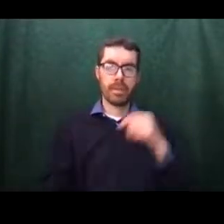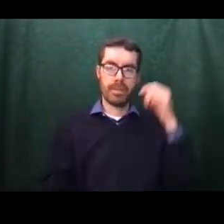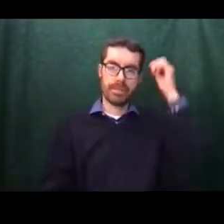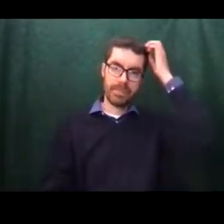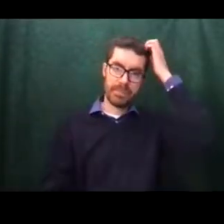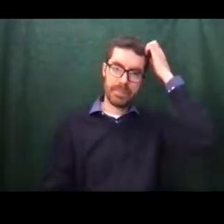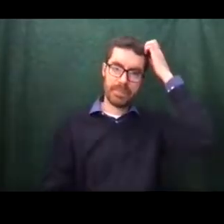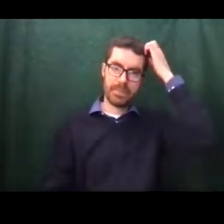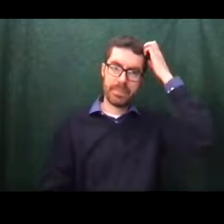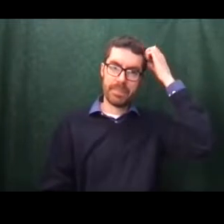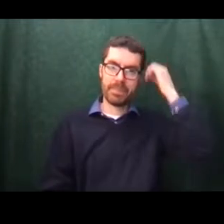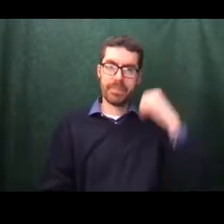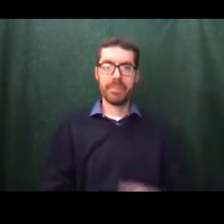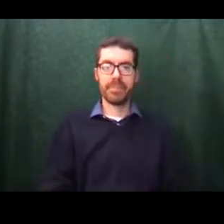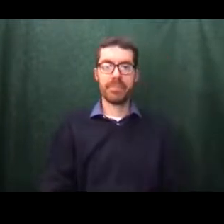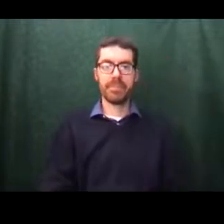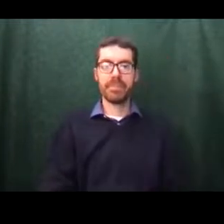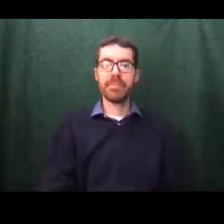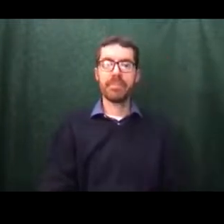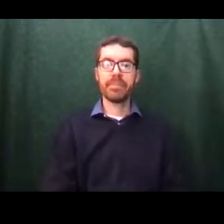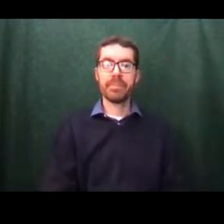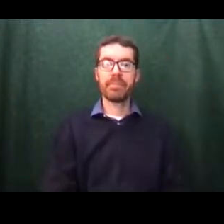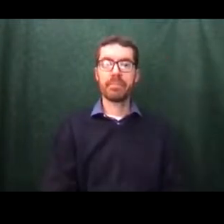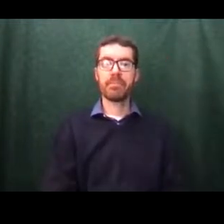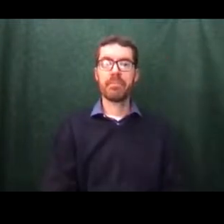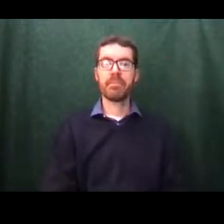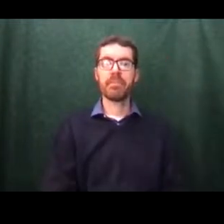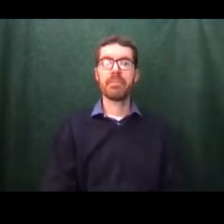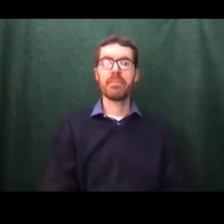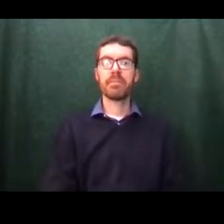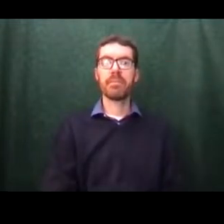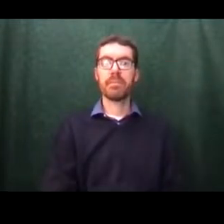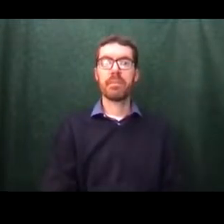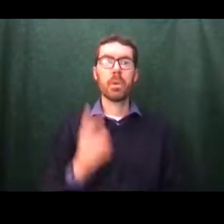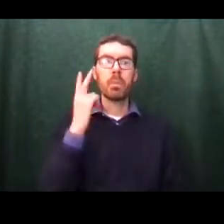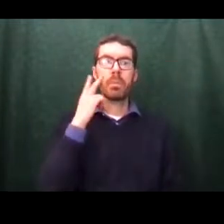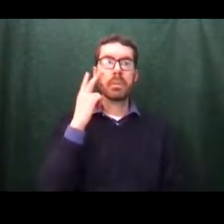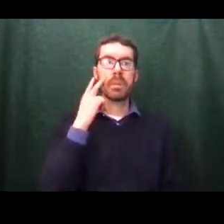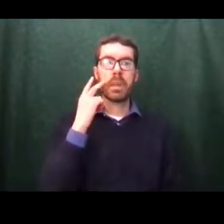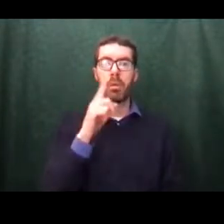I'll just go ahead and wait a minute or so while folks are transitioning.